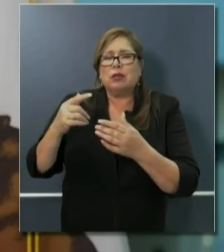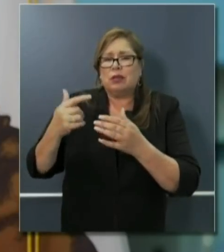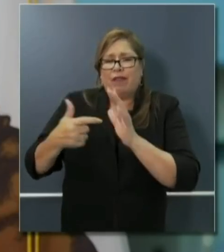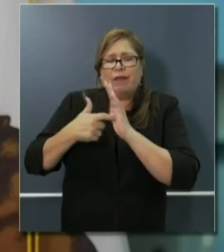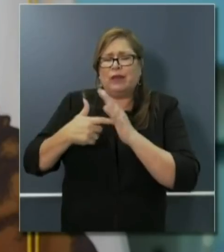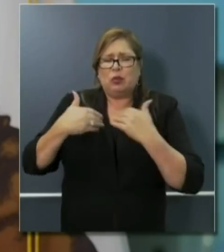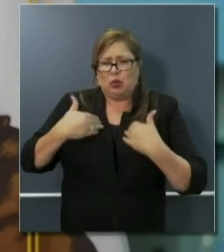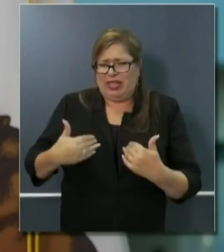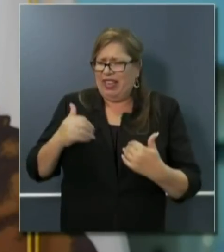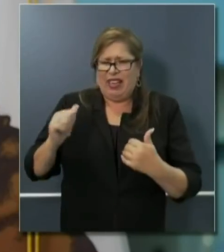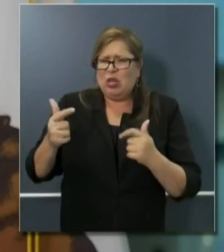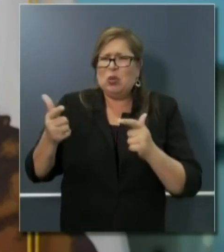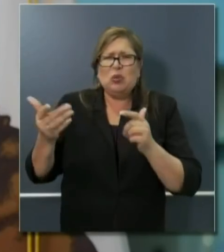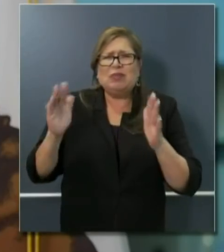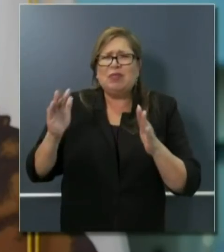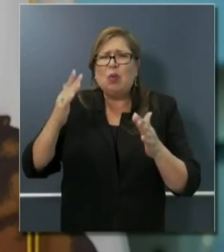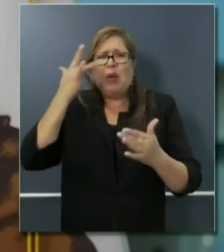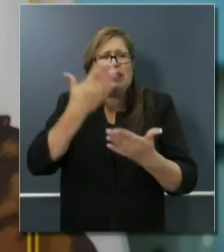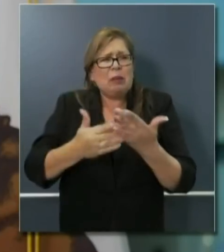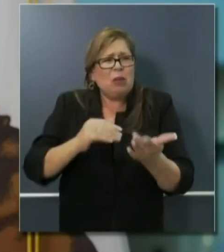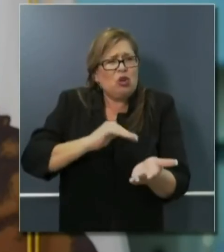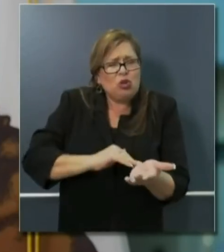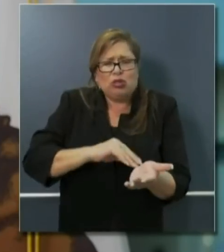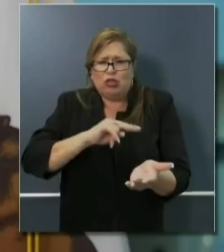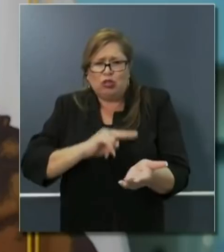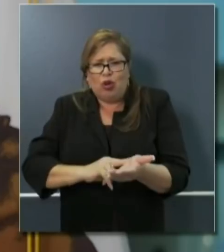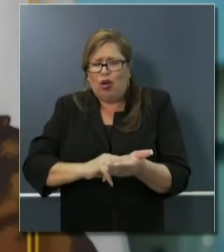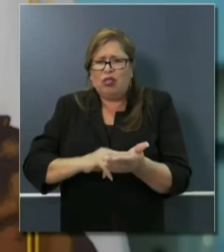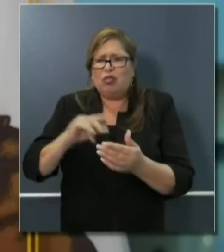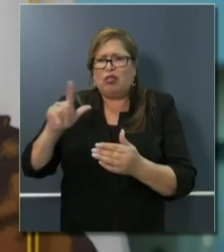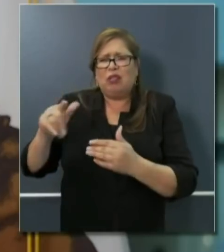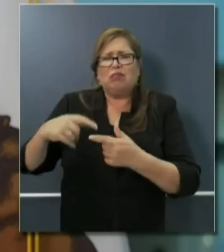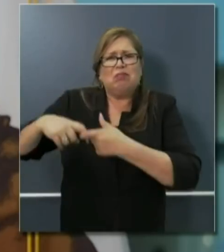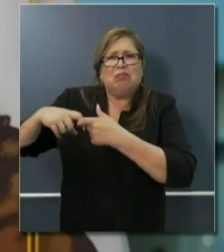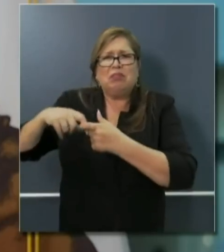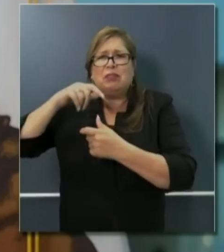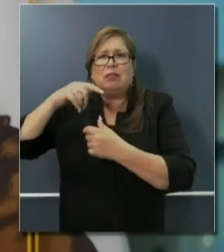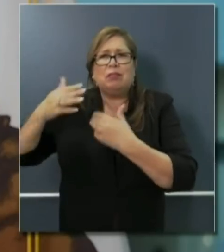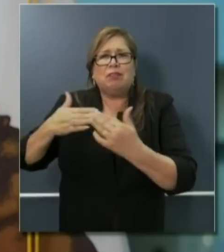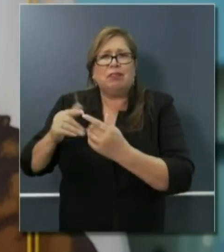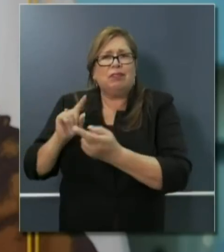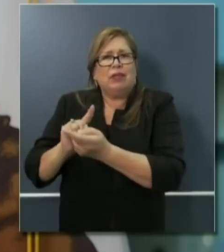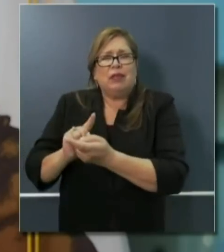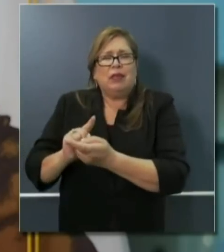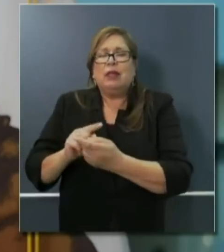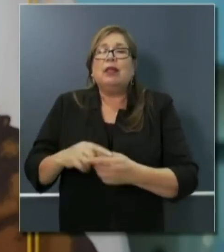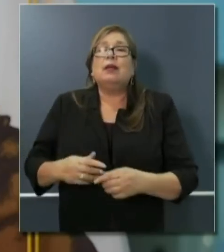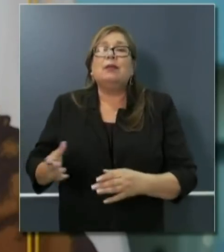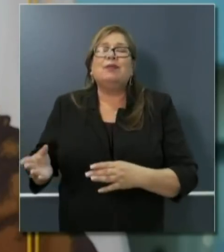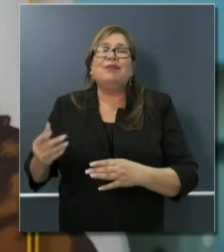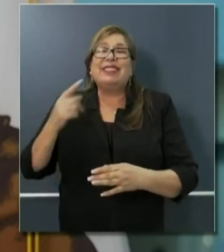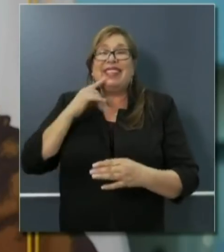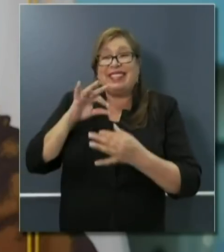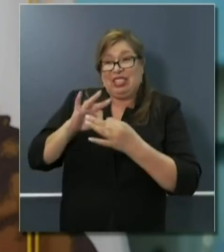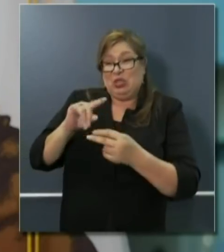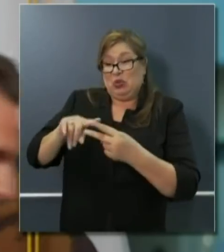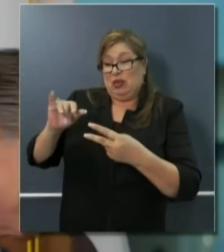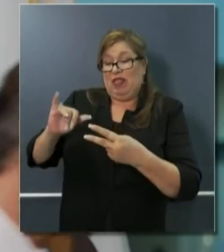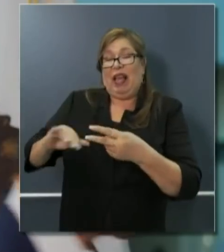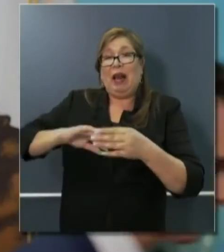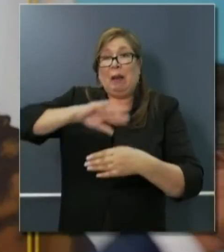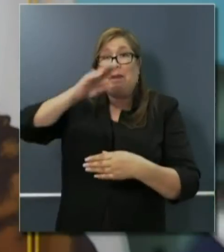please? Yeah, I'll ask Dr. Galley to speak to both more specifically, especially as it relates to the modeling here on that peak